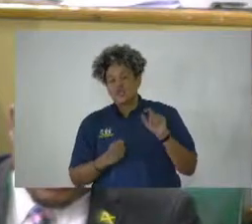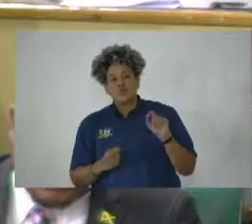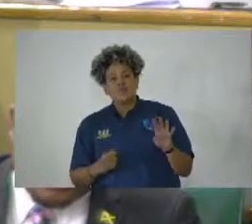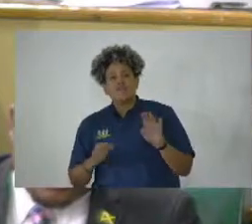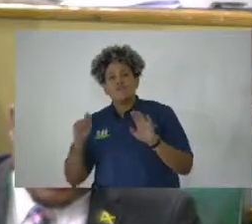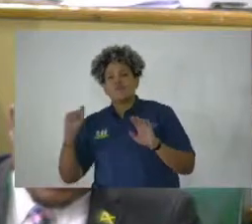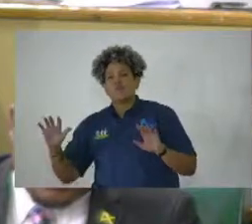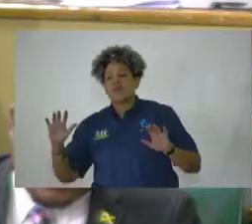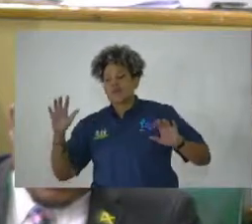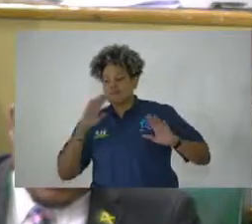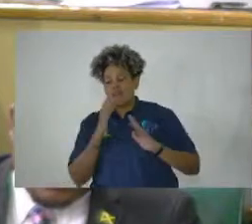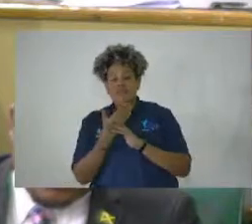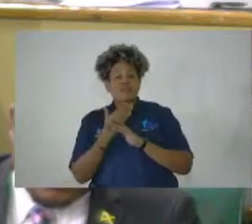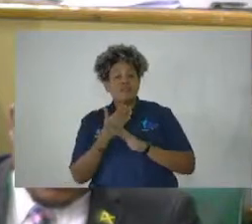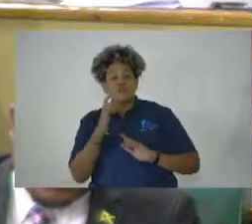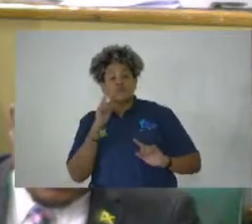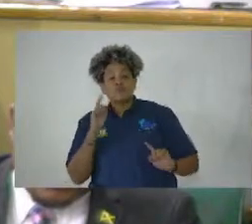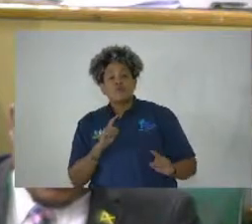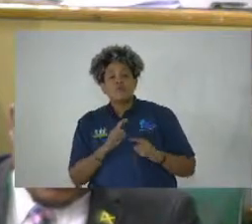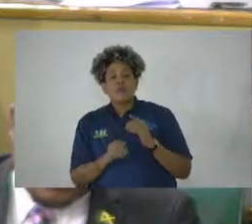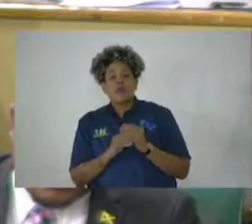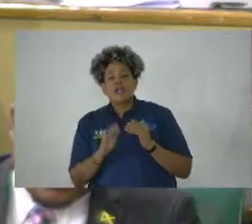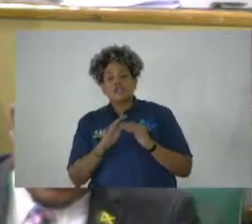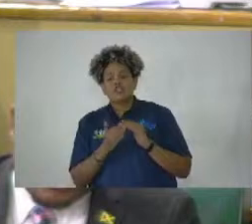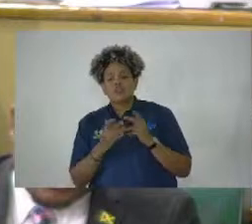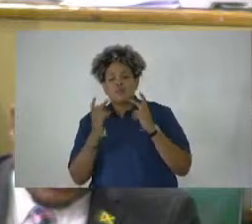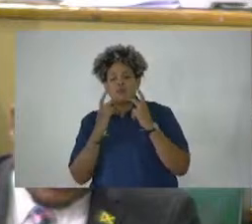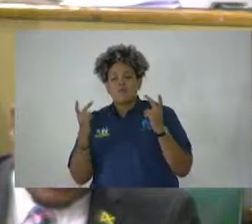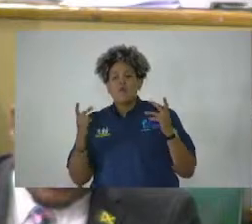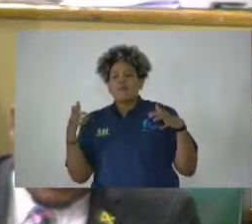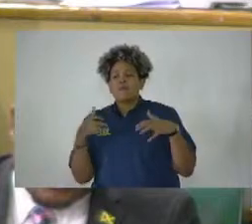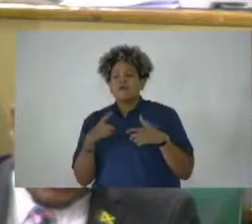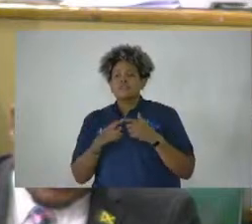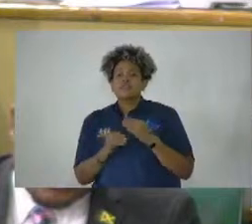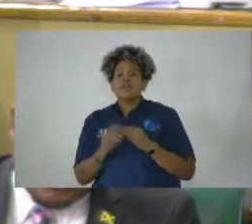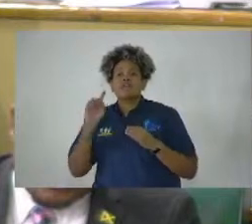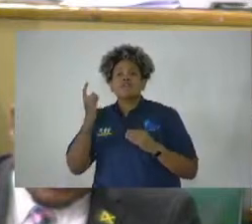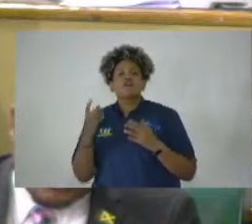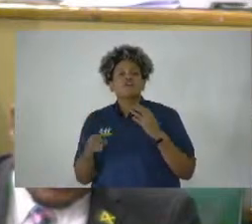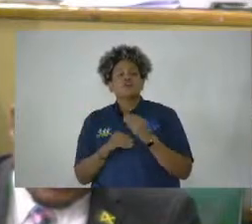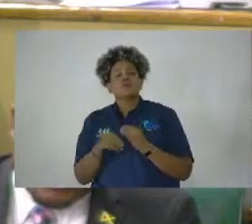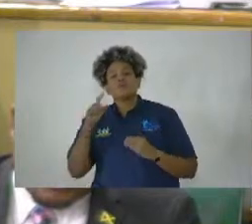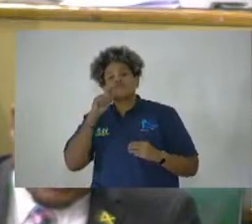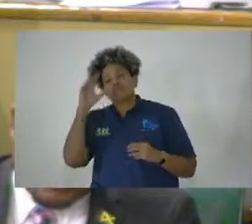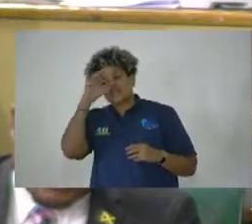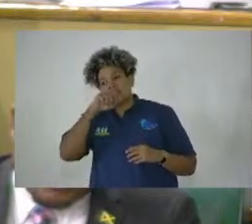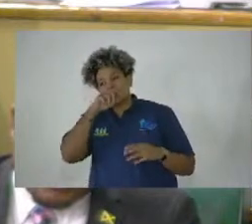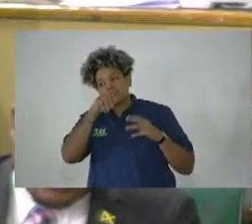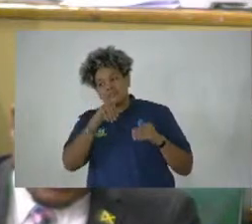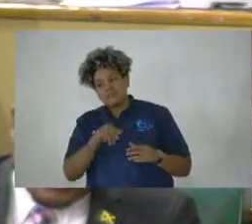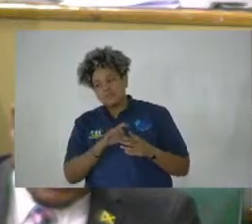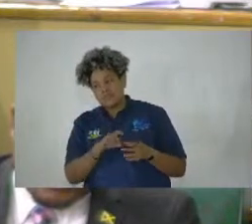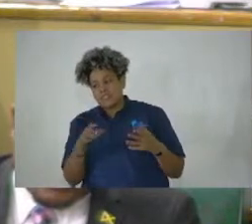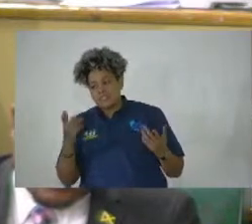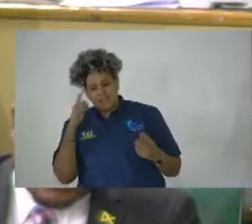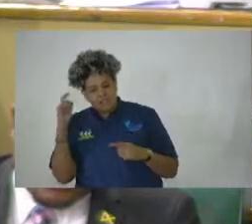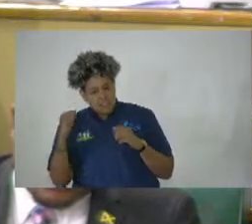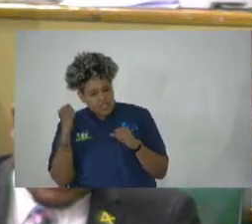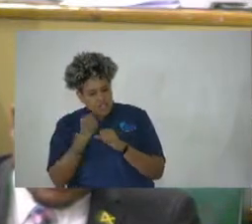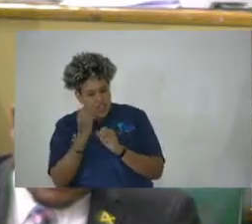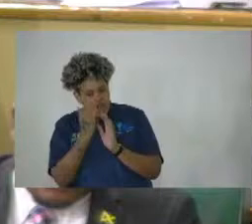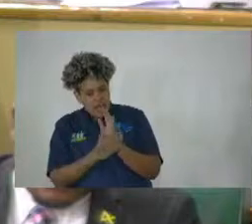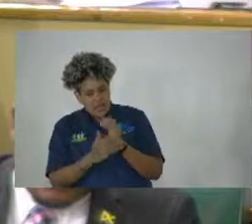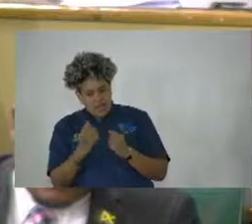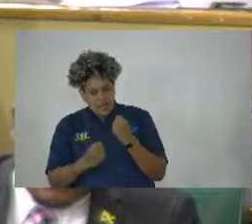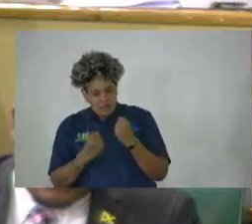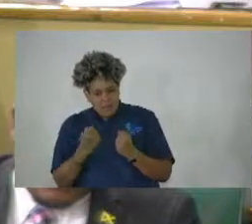24-25 Interim Report, and the Jamaica Public Body's first supplementary estimates of expenditure for the year ending